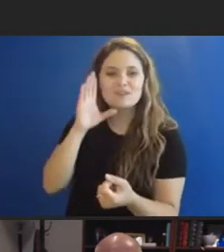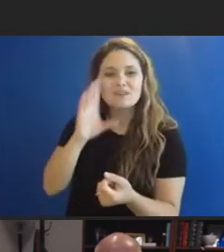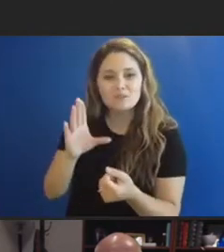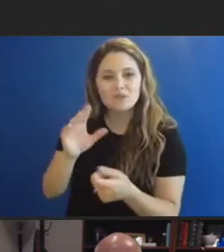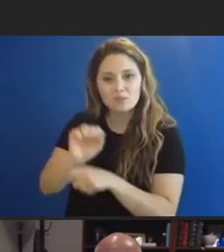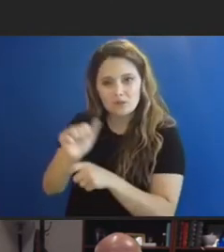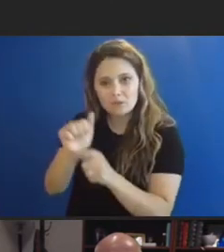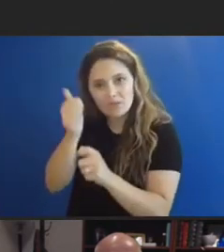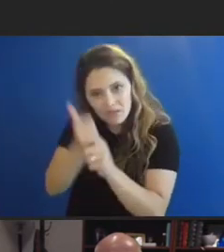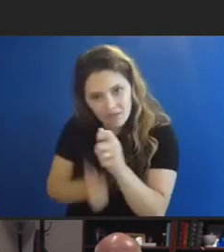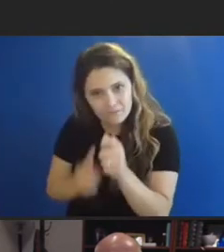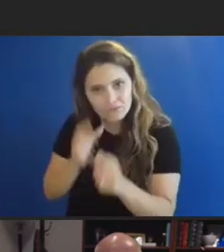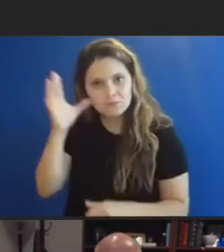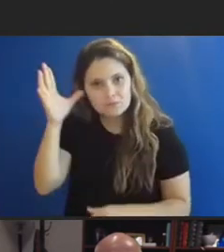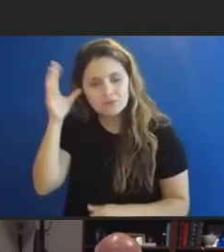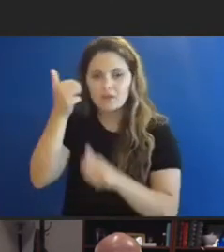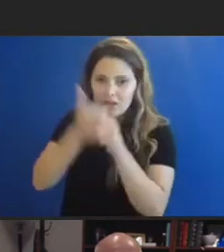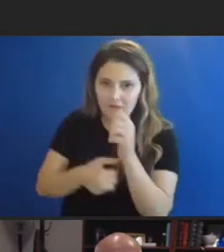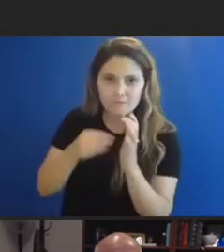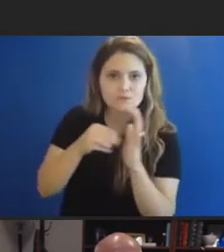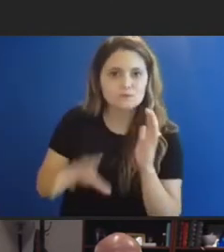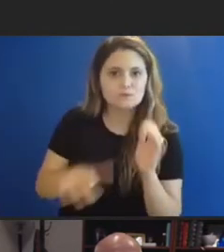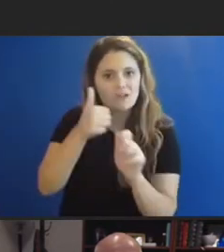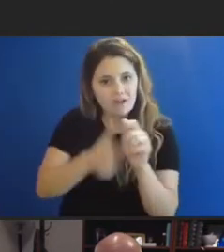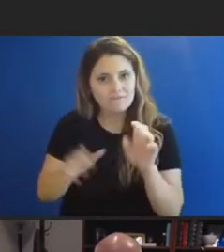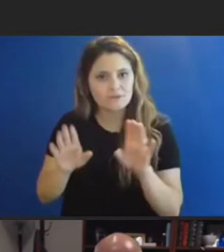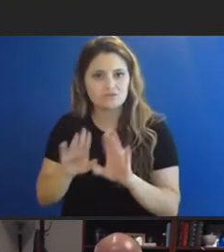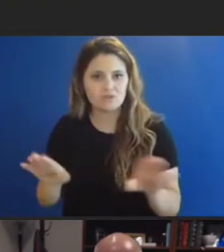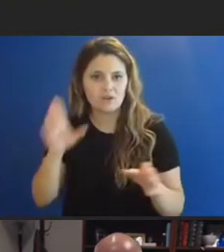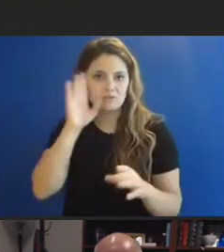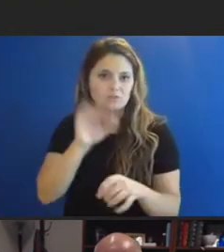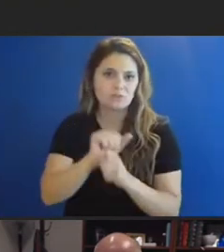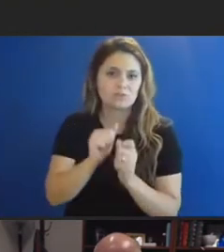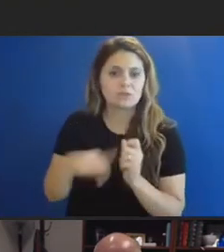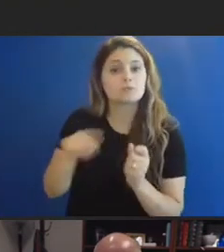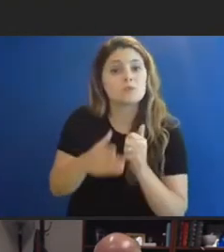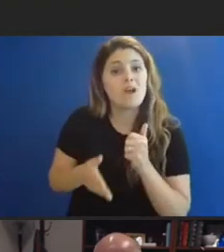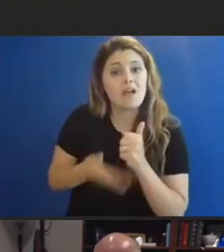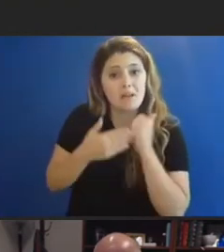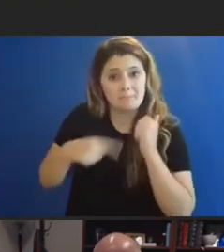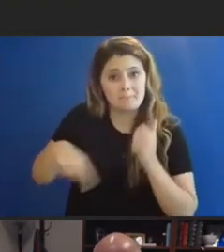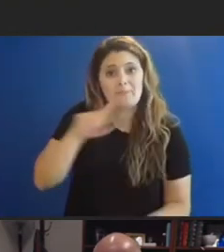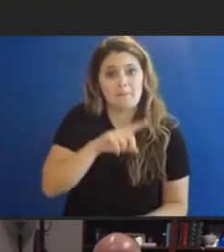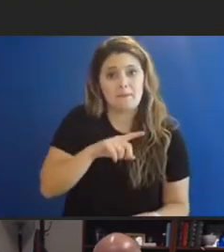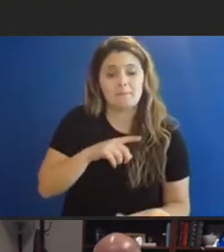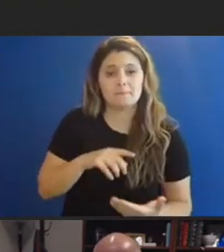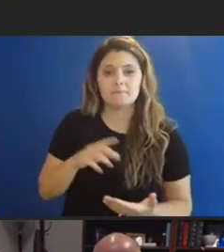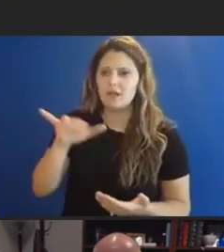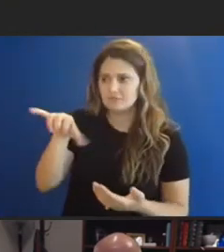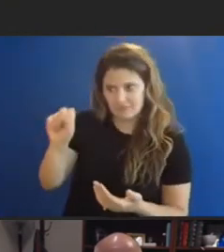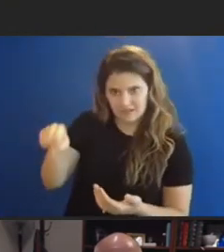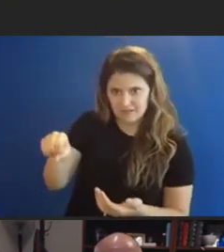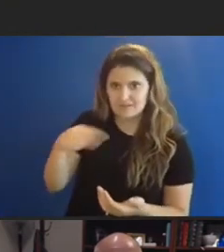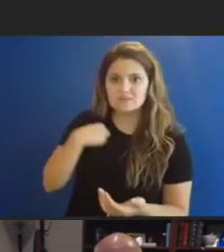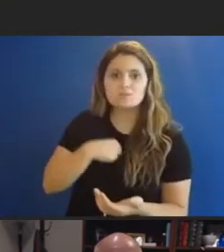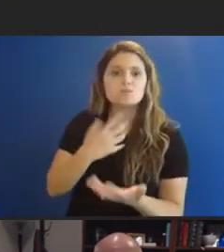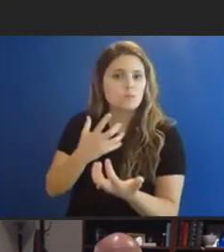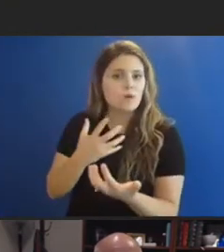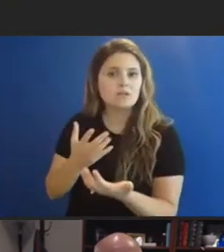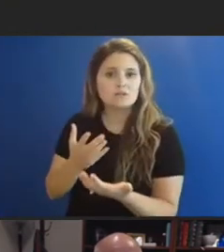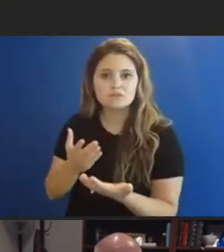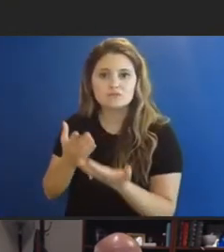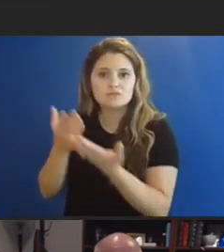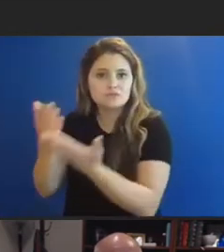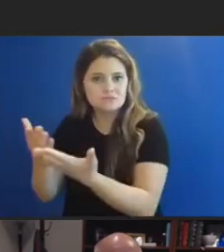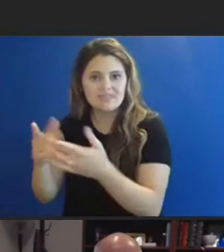with every parent and every student and every child to help them. And yes, we want to extend that same